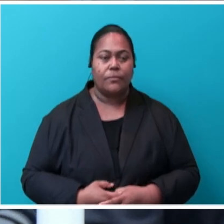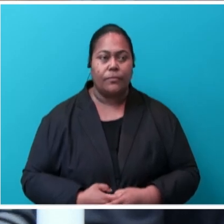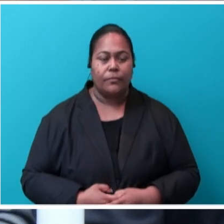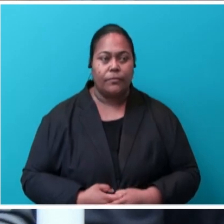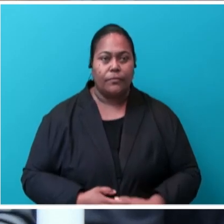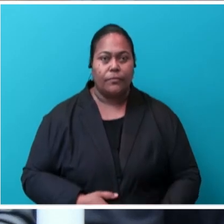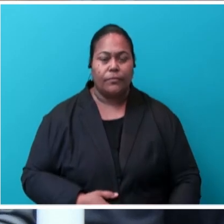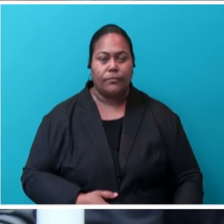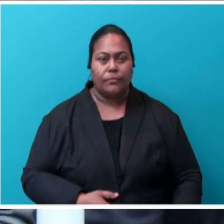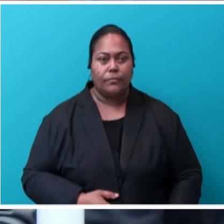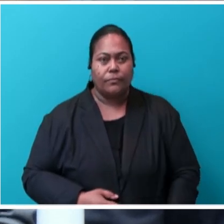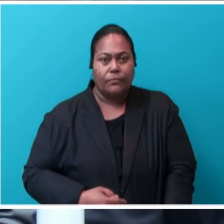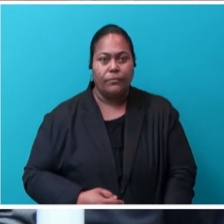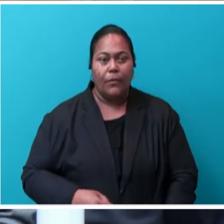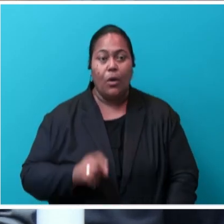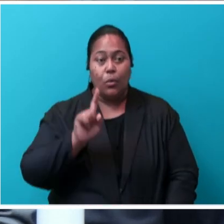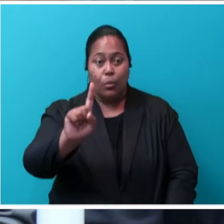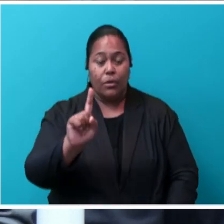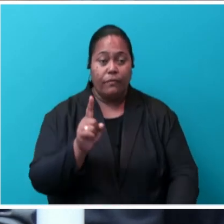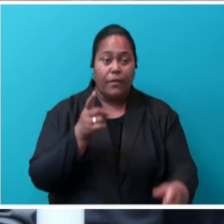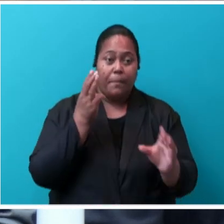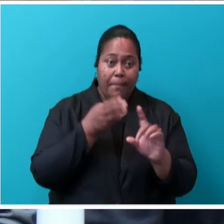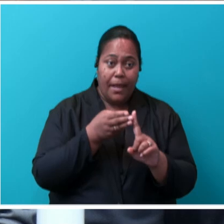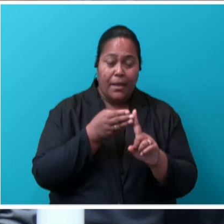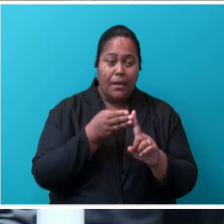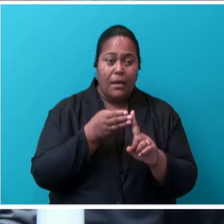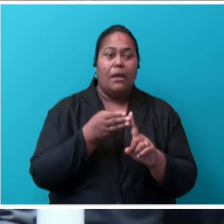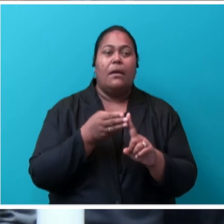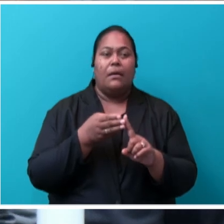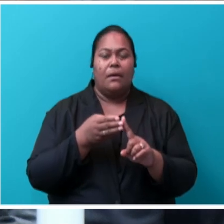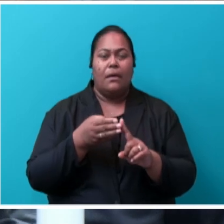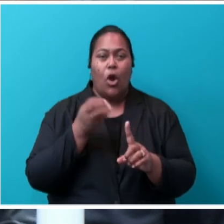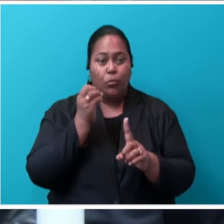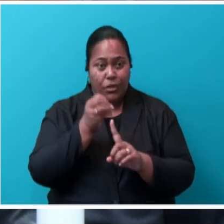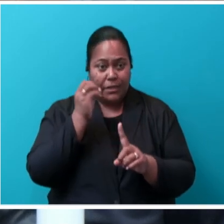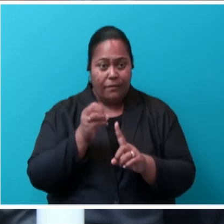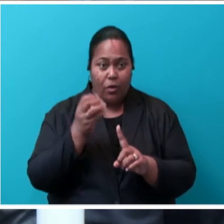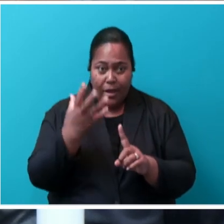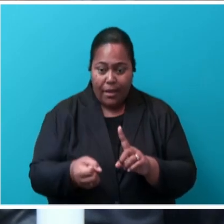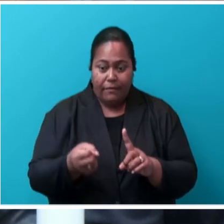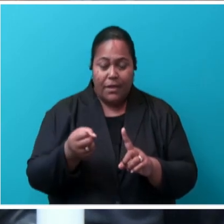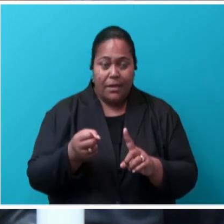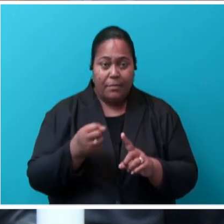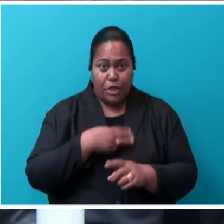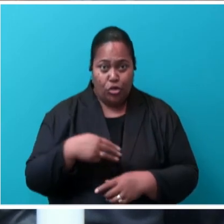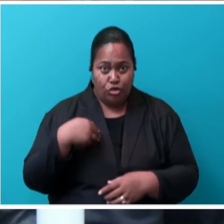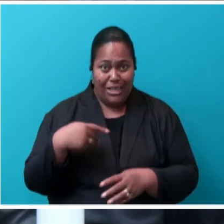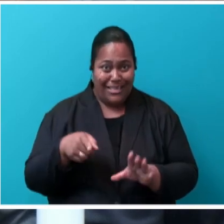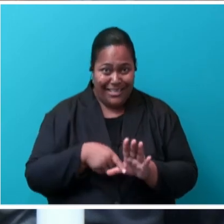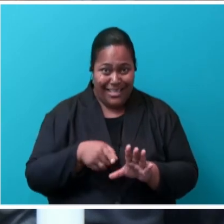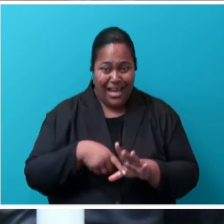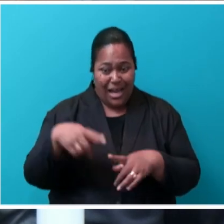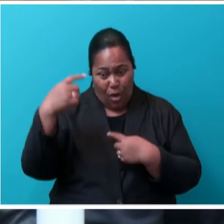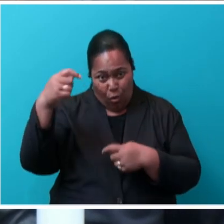And one of the main objectives of having this internal audit within the ministry is to ensure that